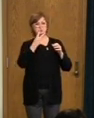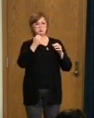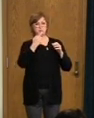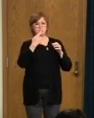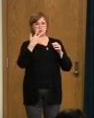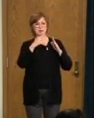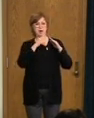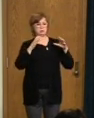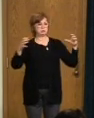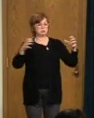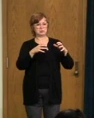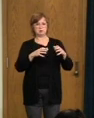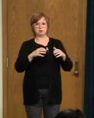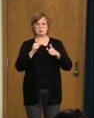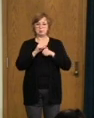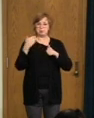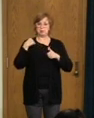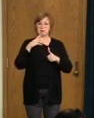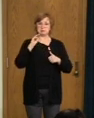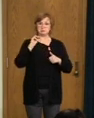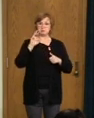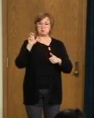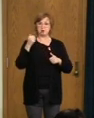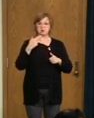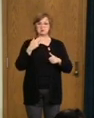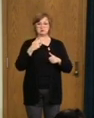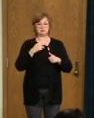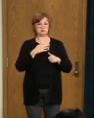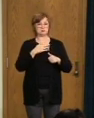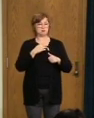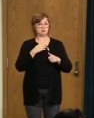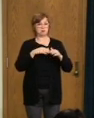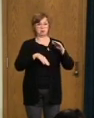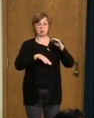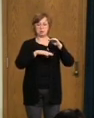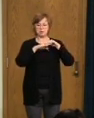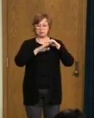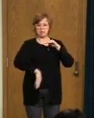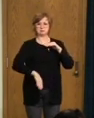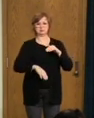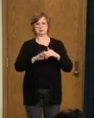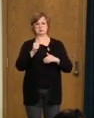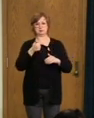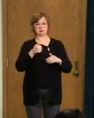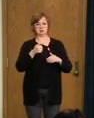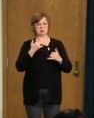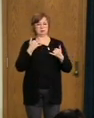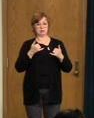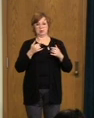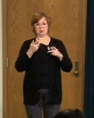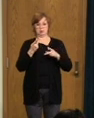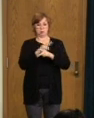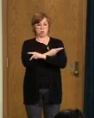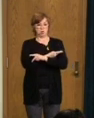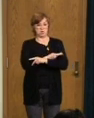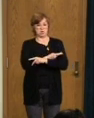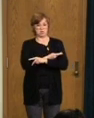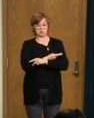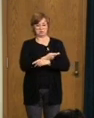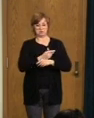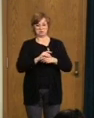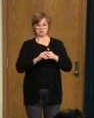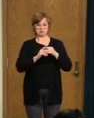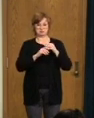we could meet up to 10 people. We can't even do that outside of a household this year. That is how high the risk is. But on the